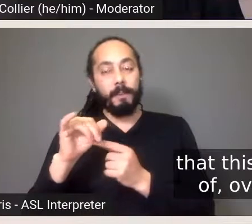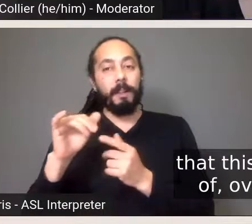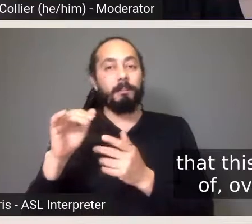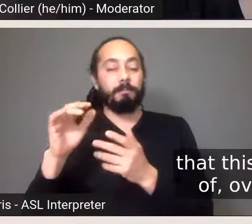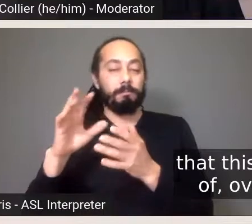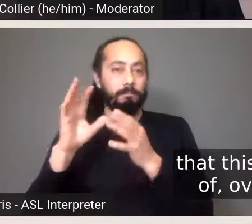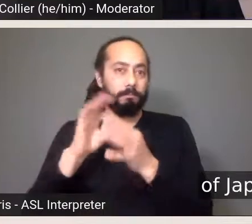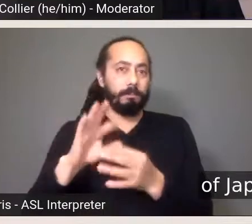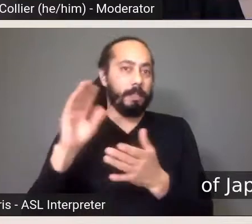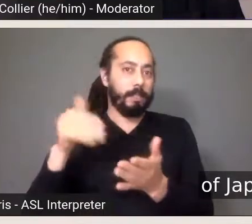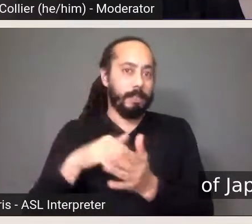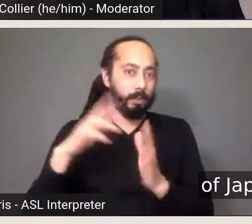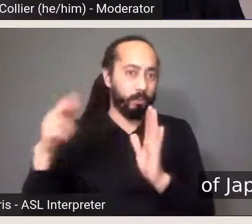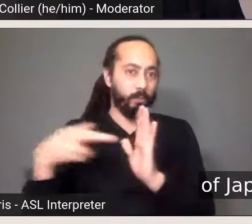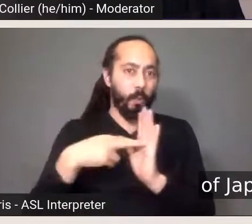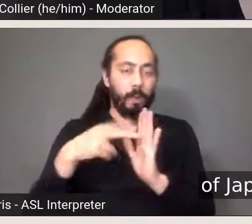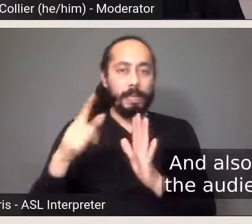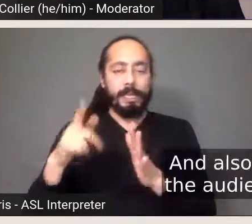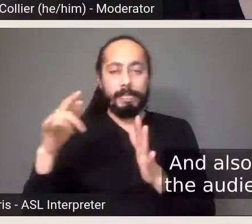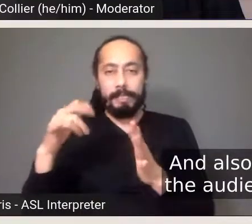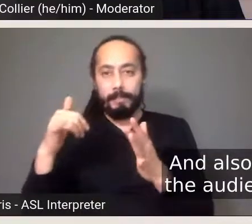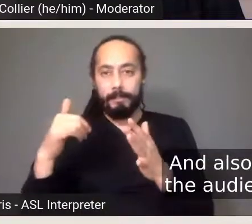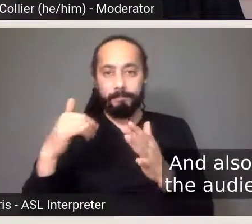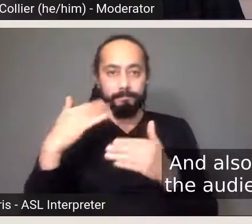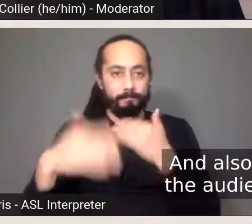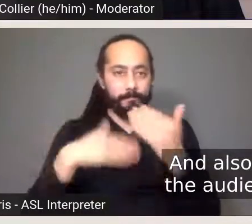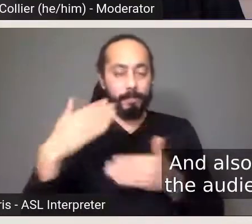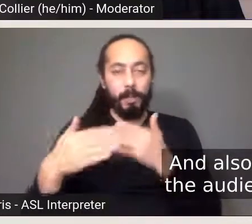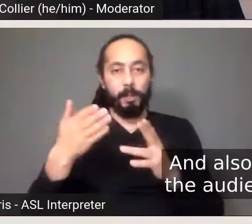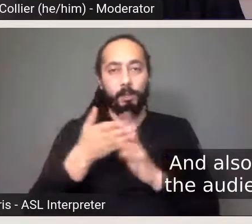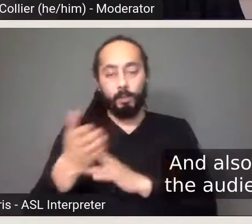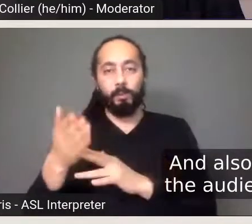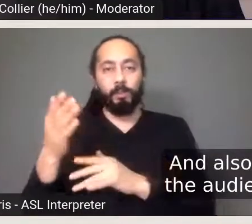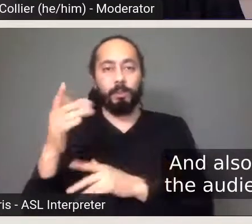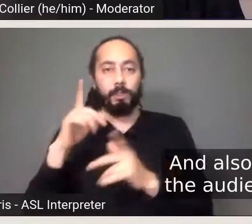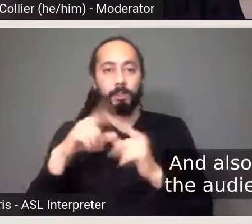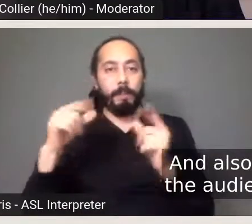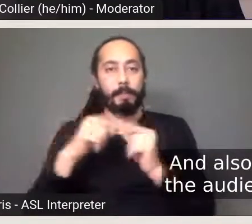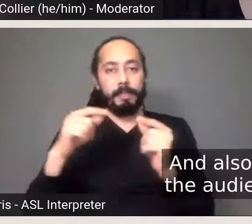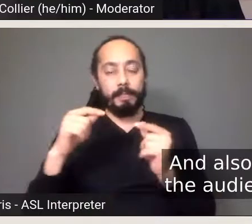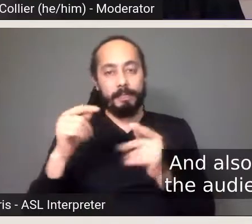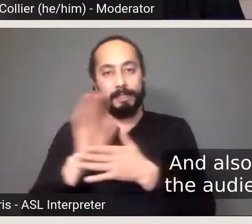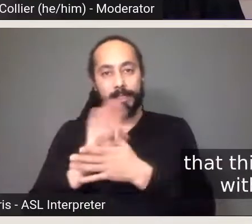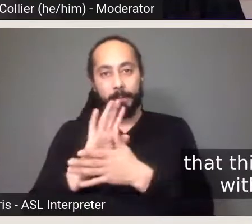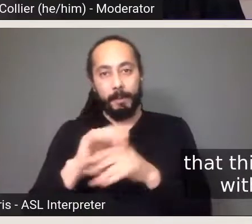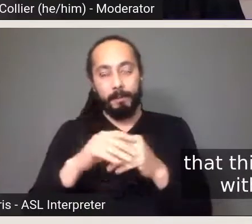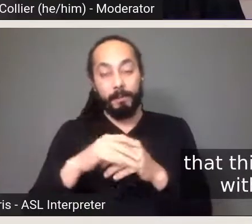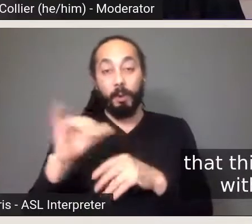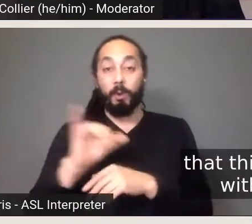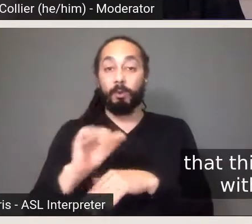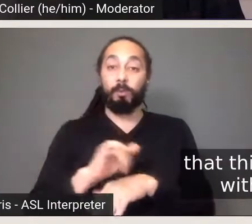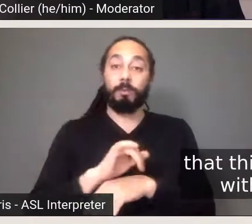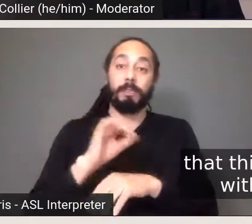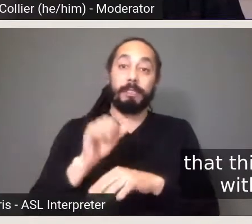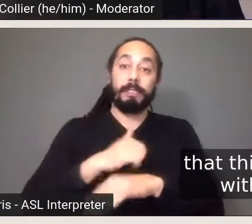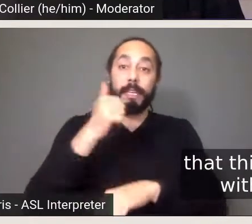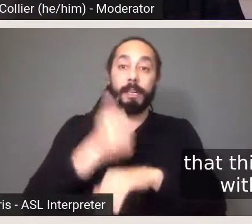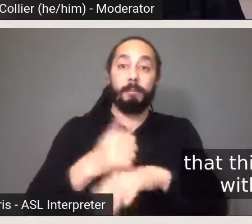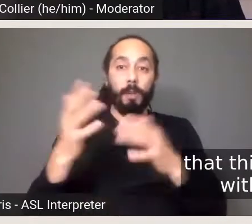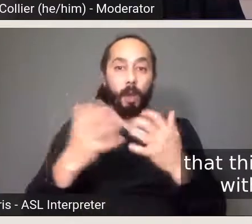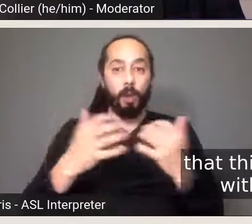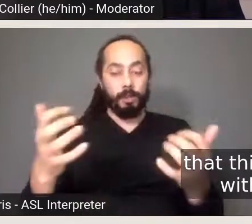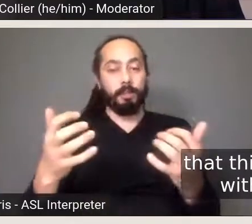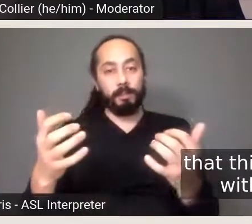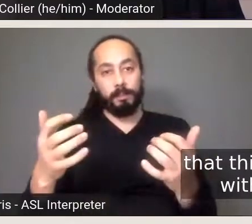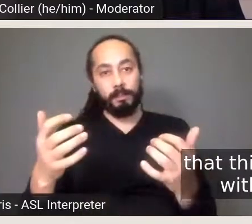that lifespan of Japanese cinema, and also maybe setting up the audience to understand that, this is the